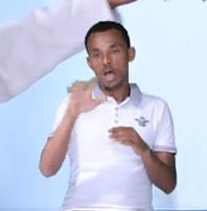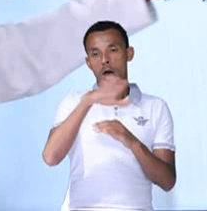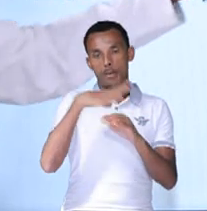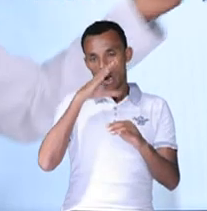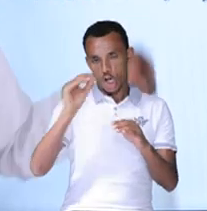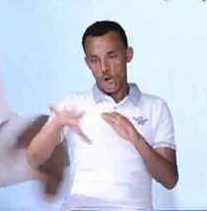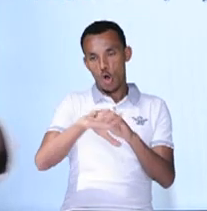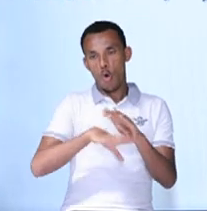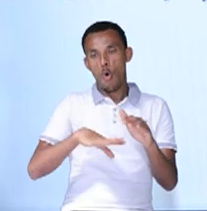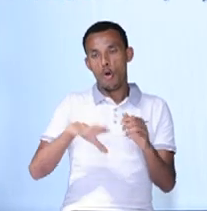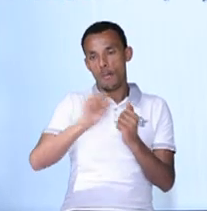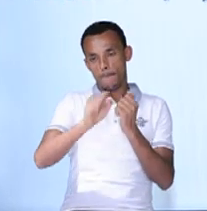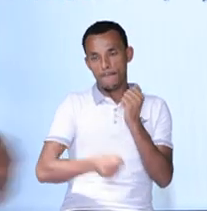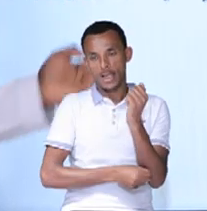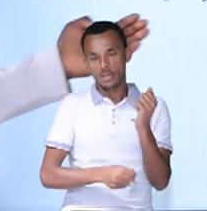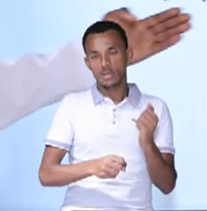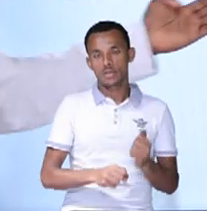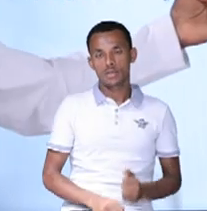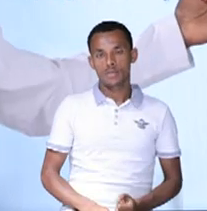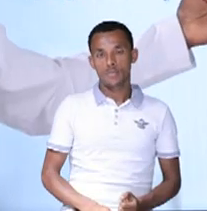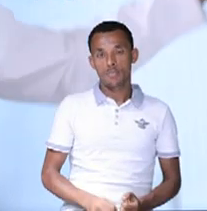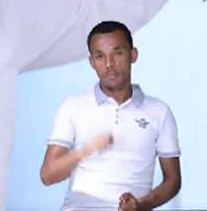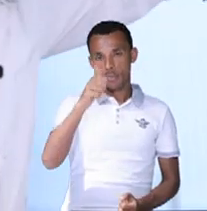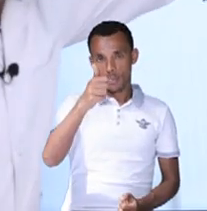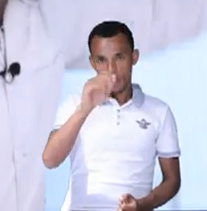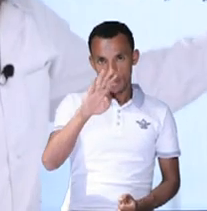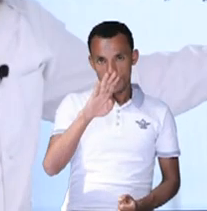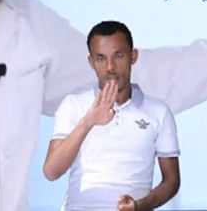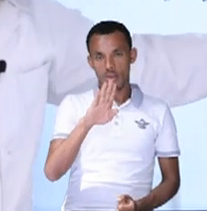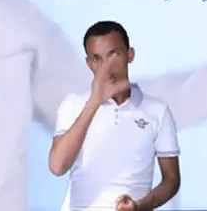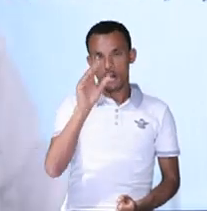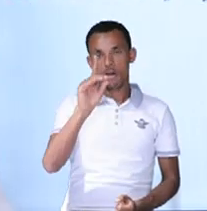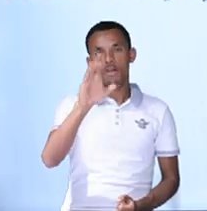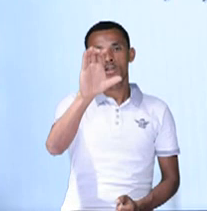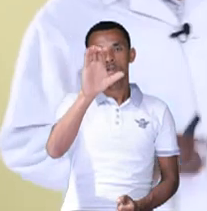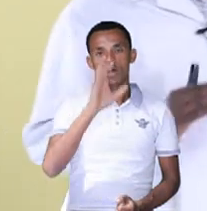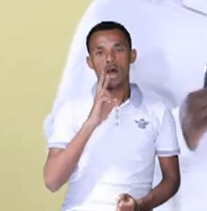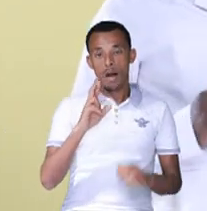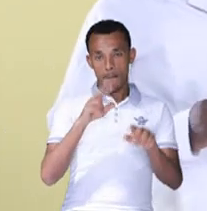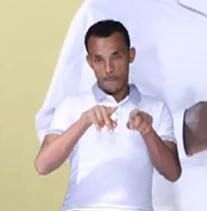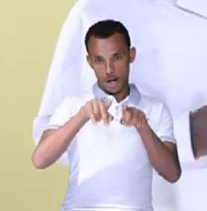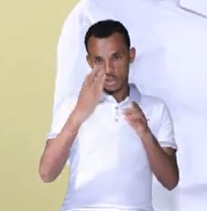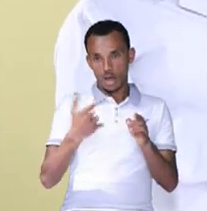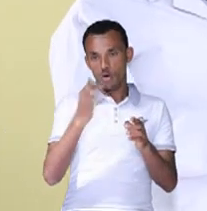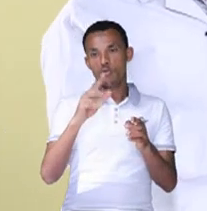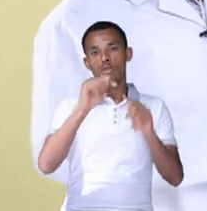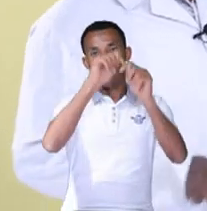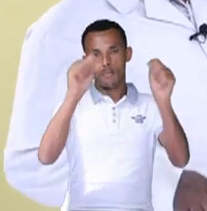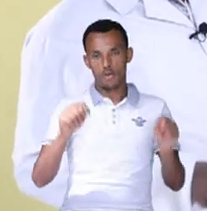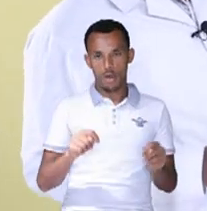the lower base. AB and DC are a parallel side of a trapezium.